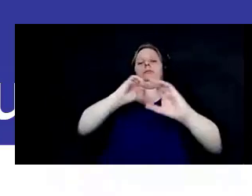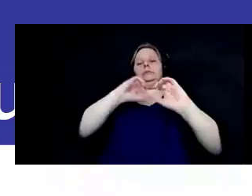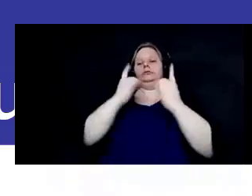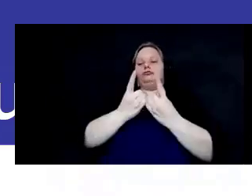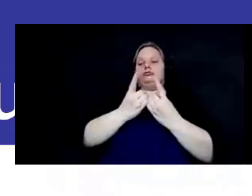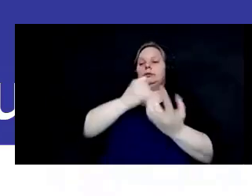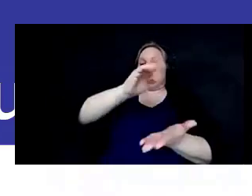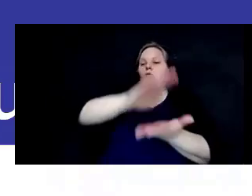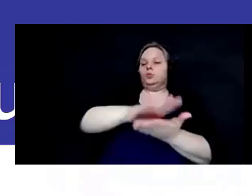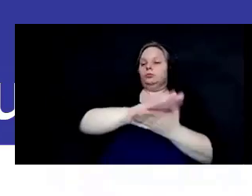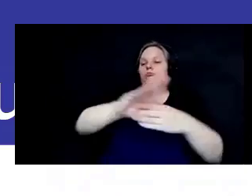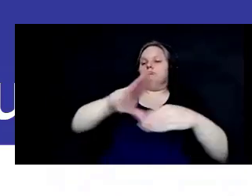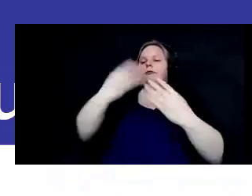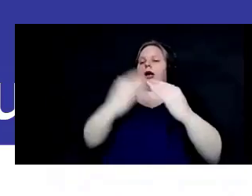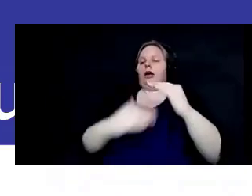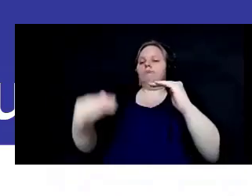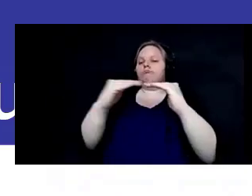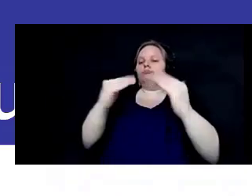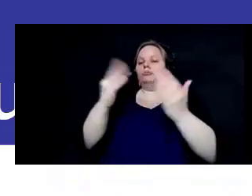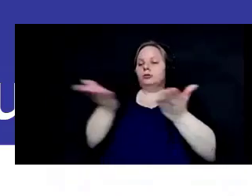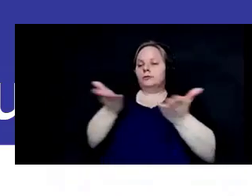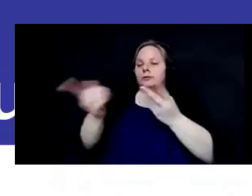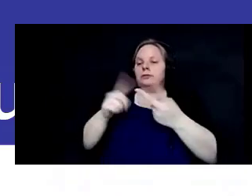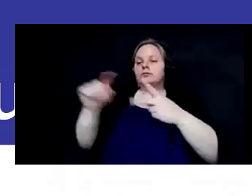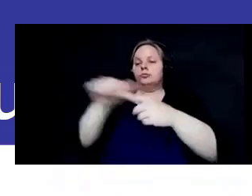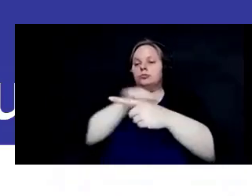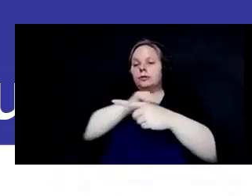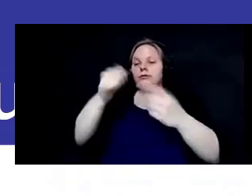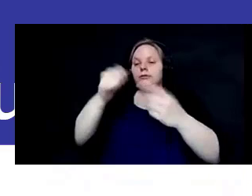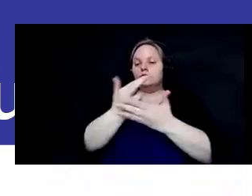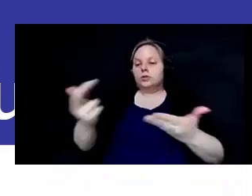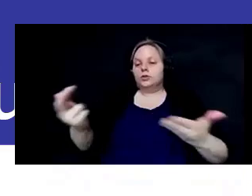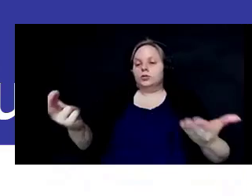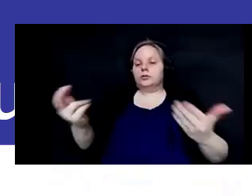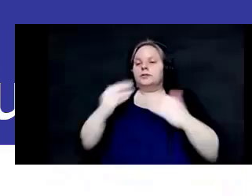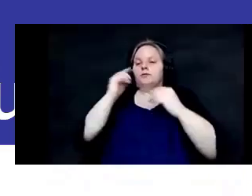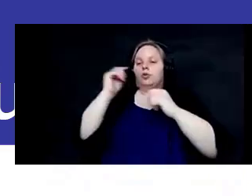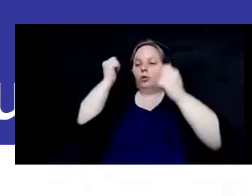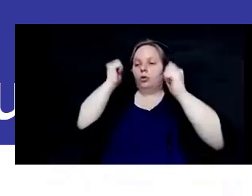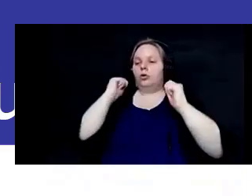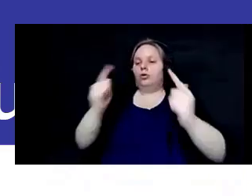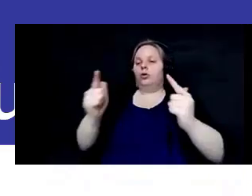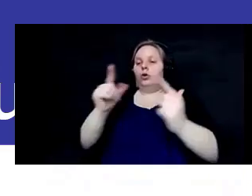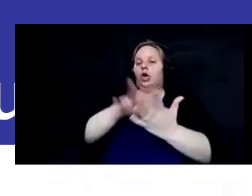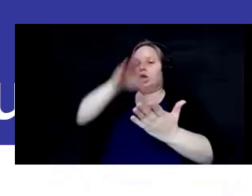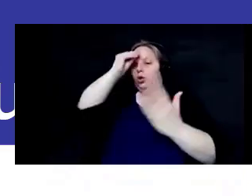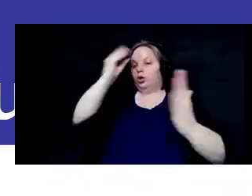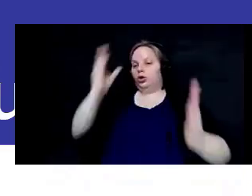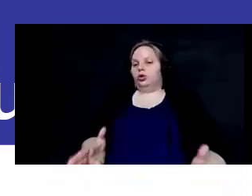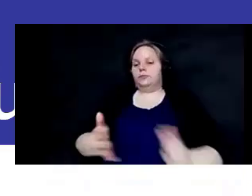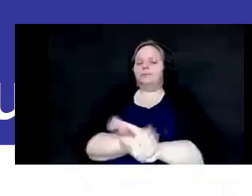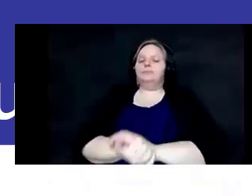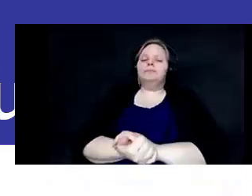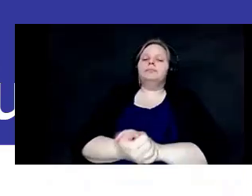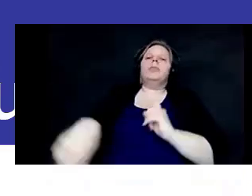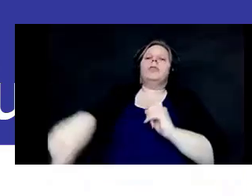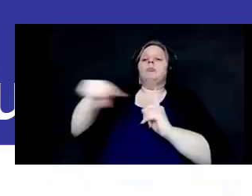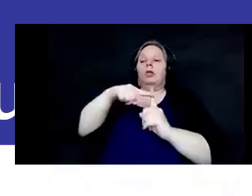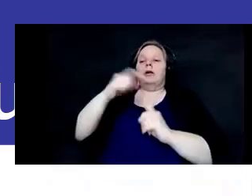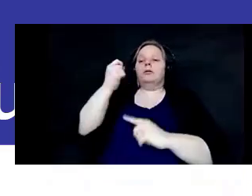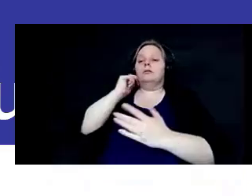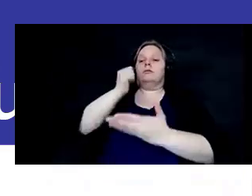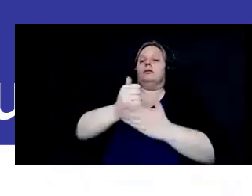provide equitable services, practices, and resources to every learner. And it helps districts and